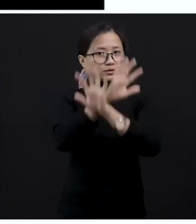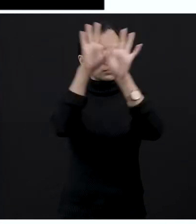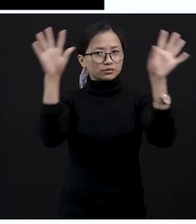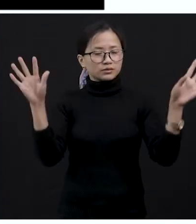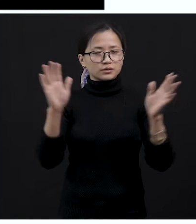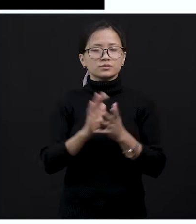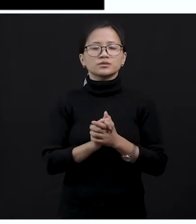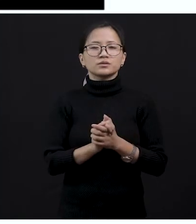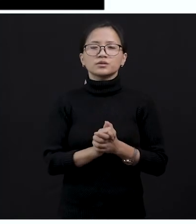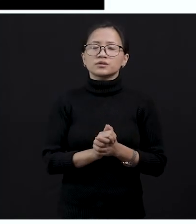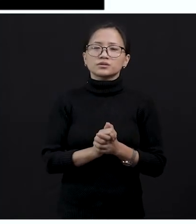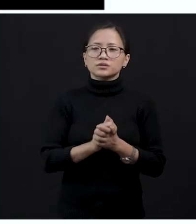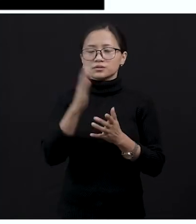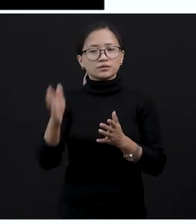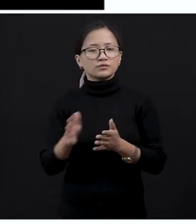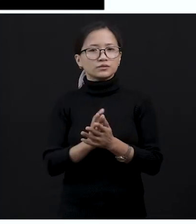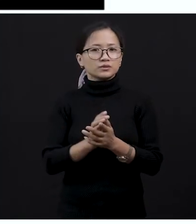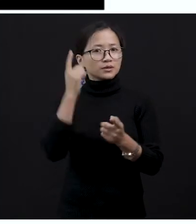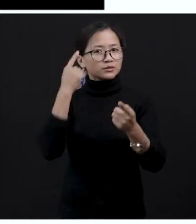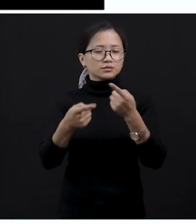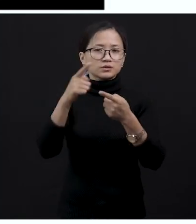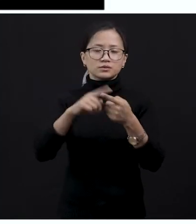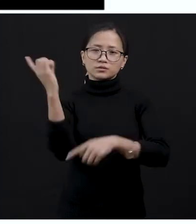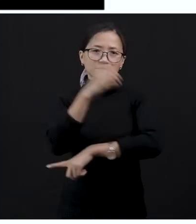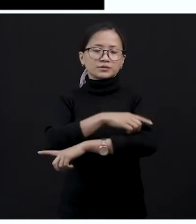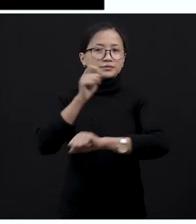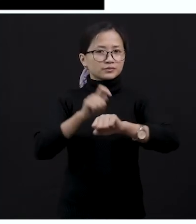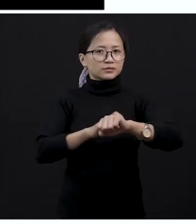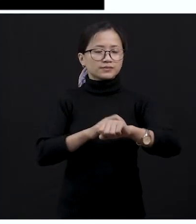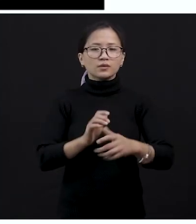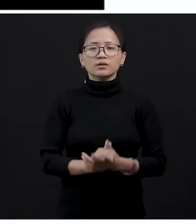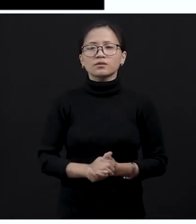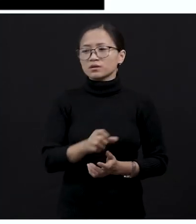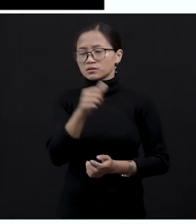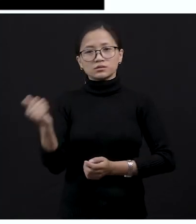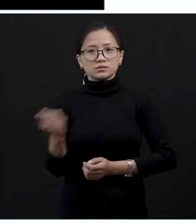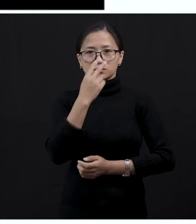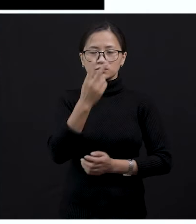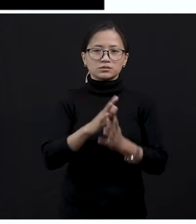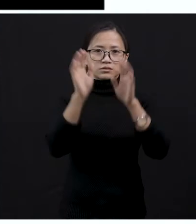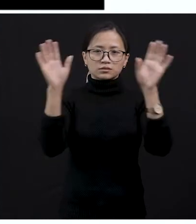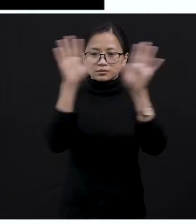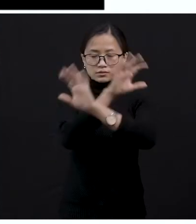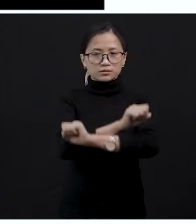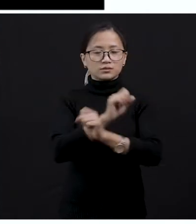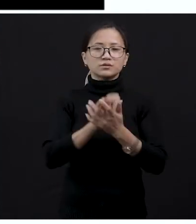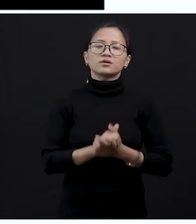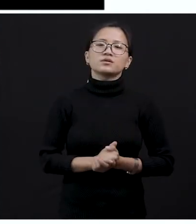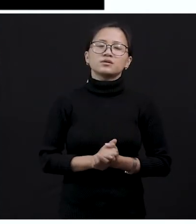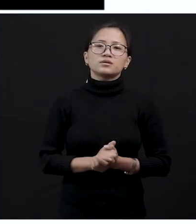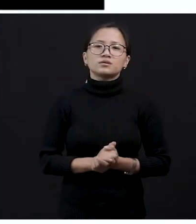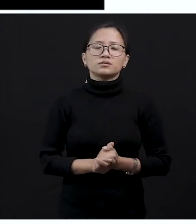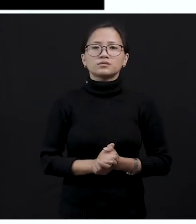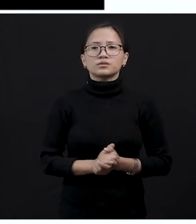is experiencing daytime, all right, and the other side, which seems darker, that's